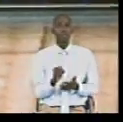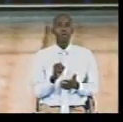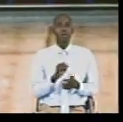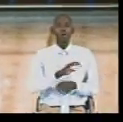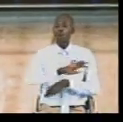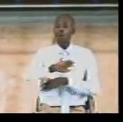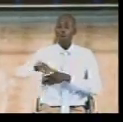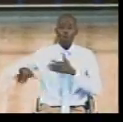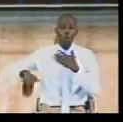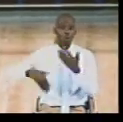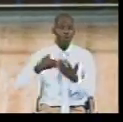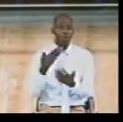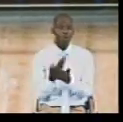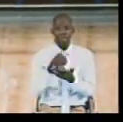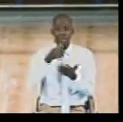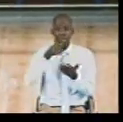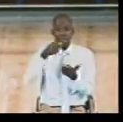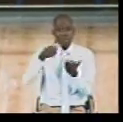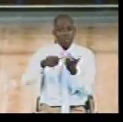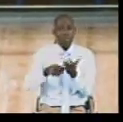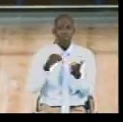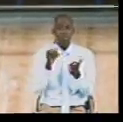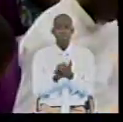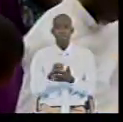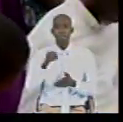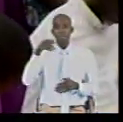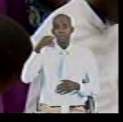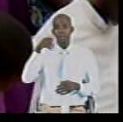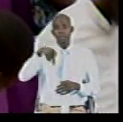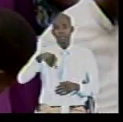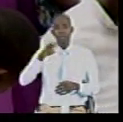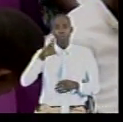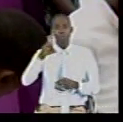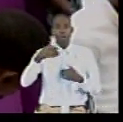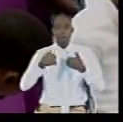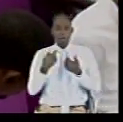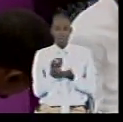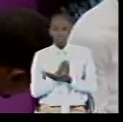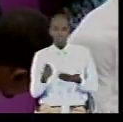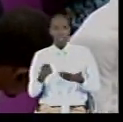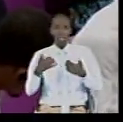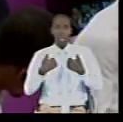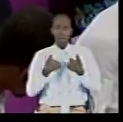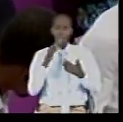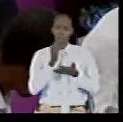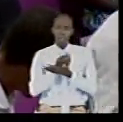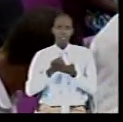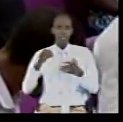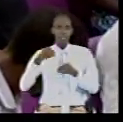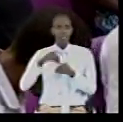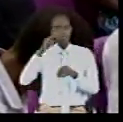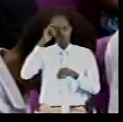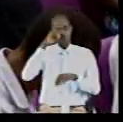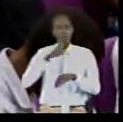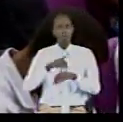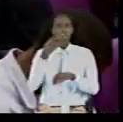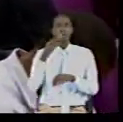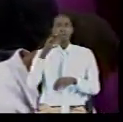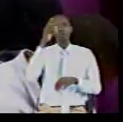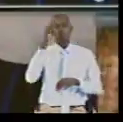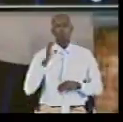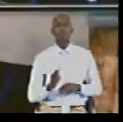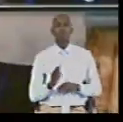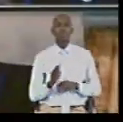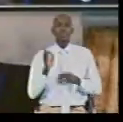that Paul has written, he wrote in the wisdom of God. It says, you may come across the epistle to the